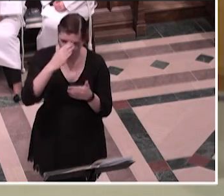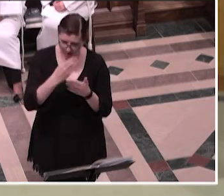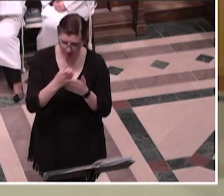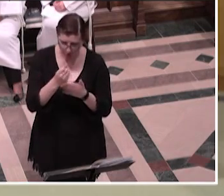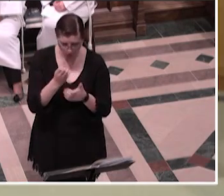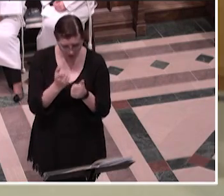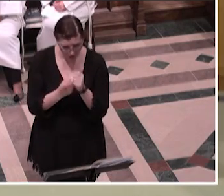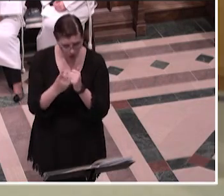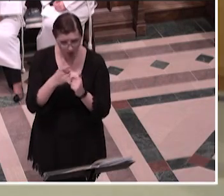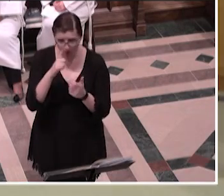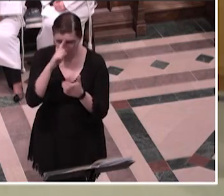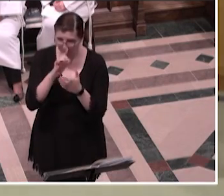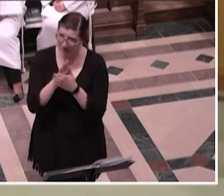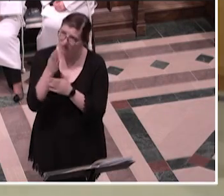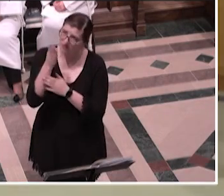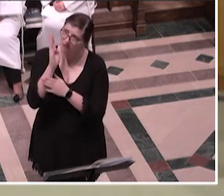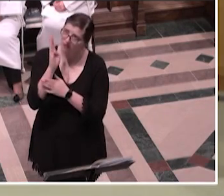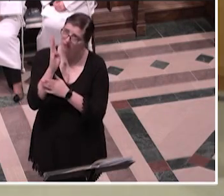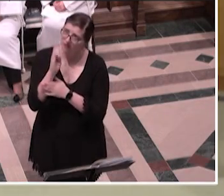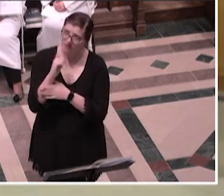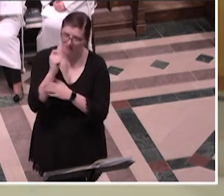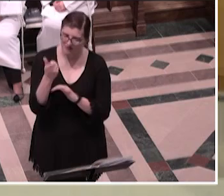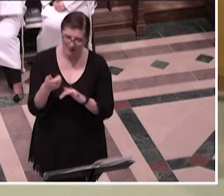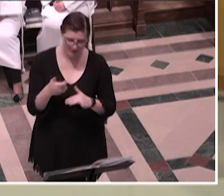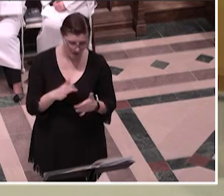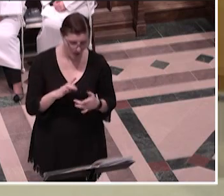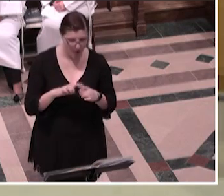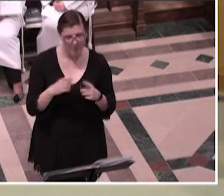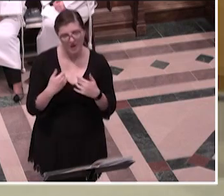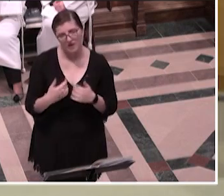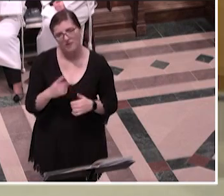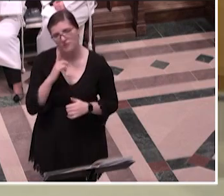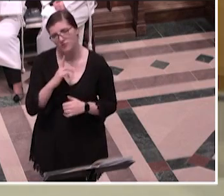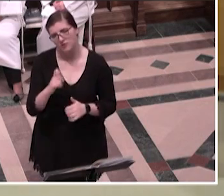not perish, but have eternal life.